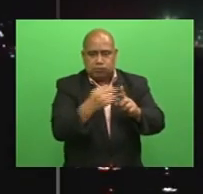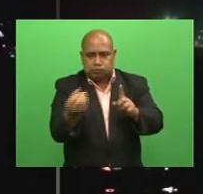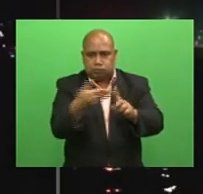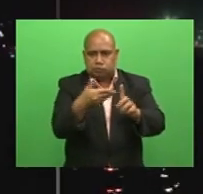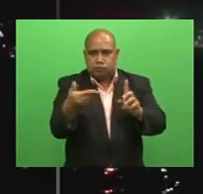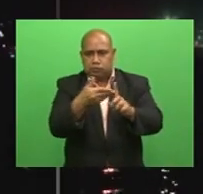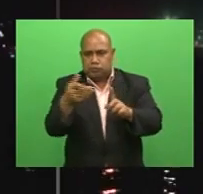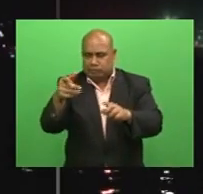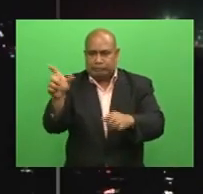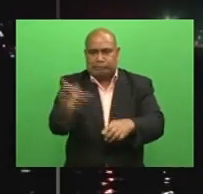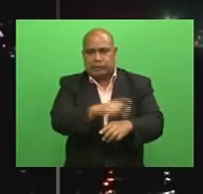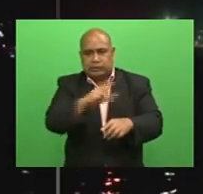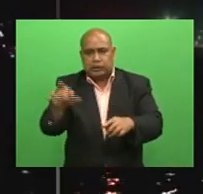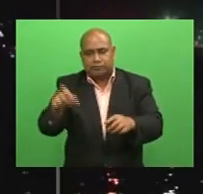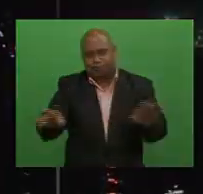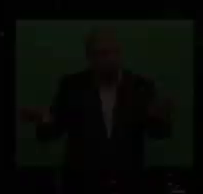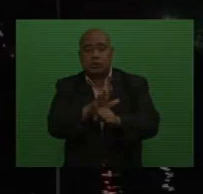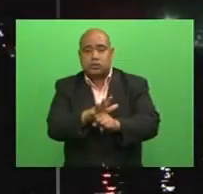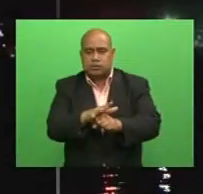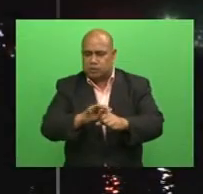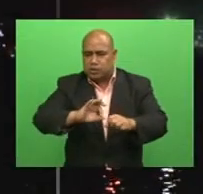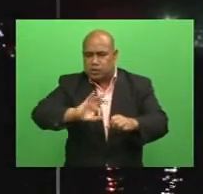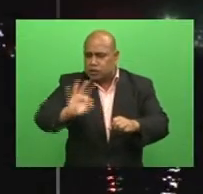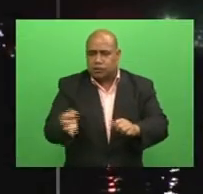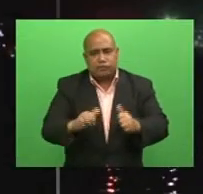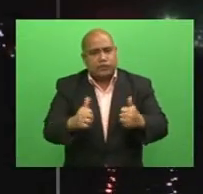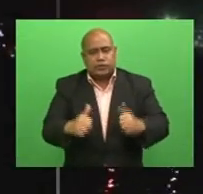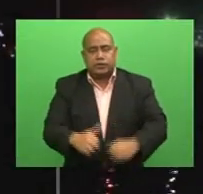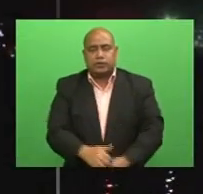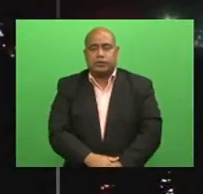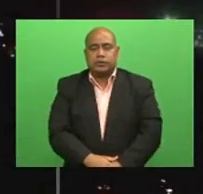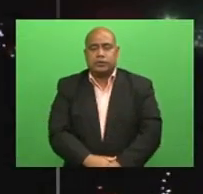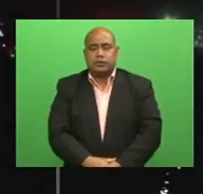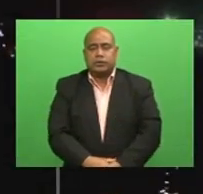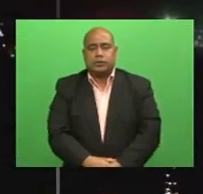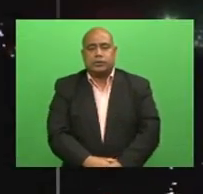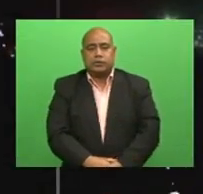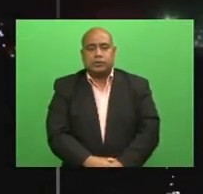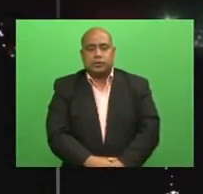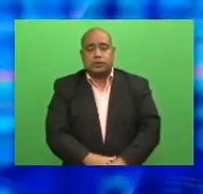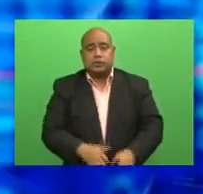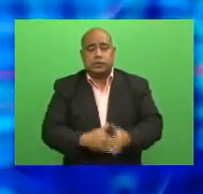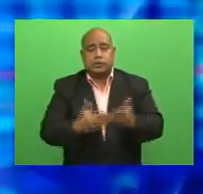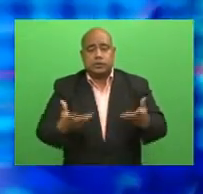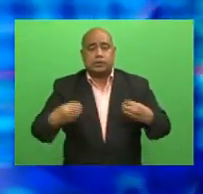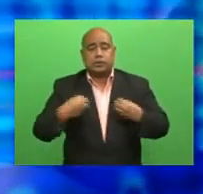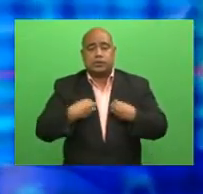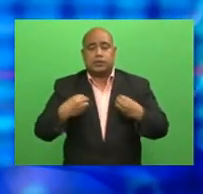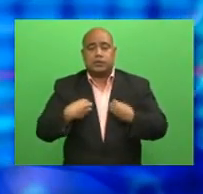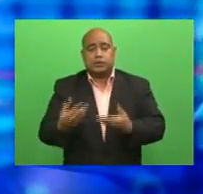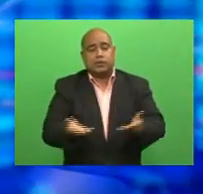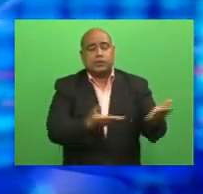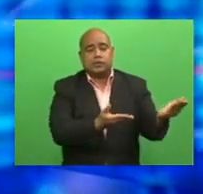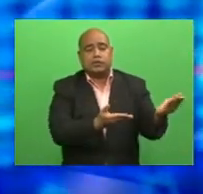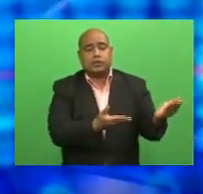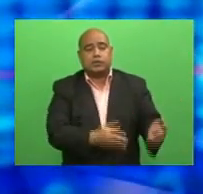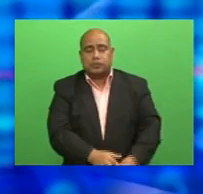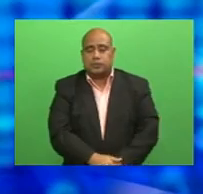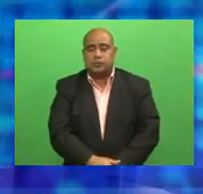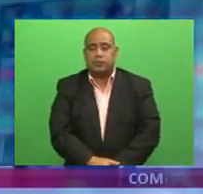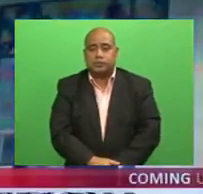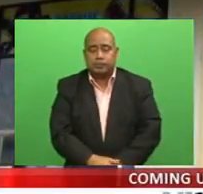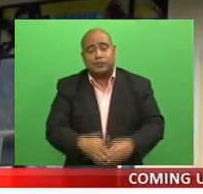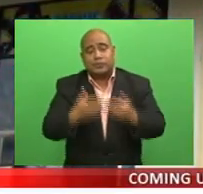new restrictions on people's movements. And Whitney is here now with business. Thanks, Jackie. Coming up in business